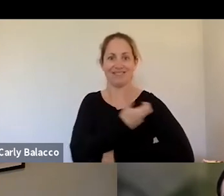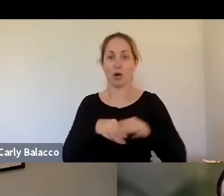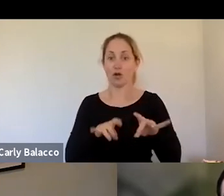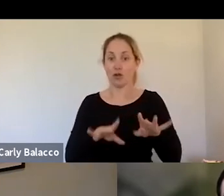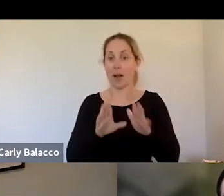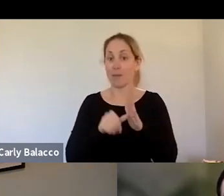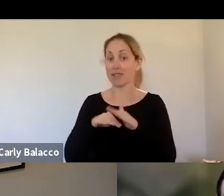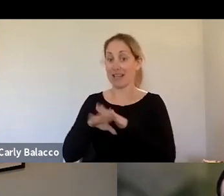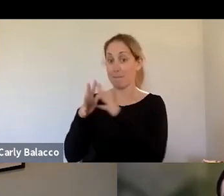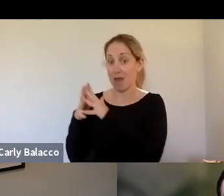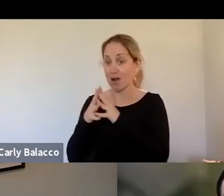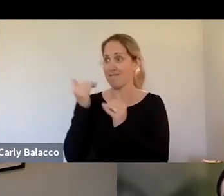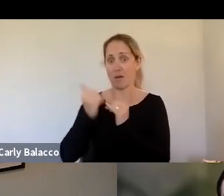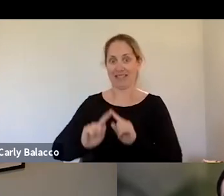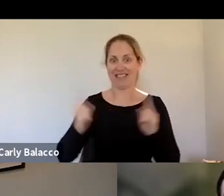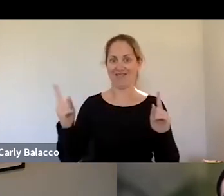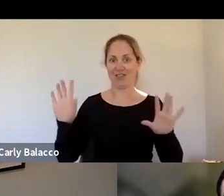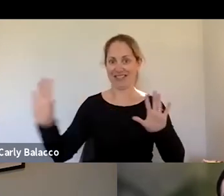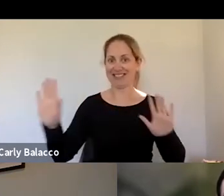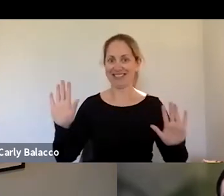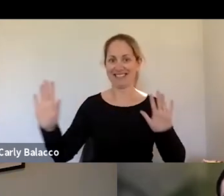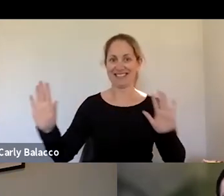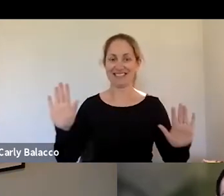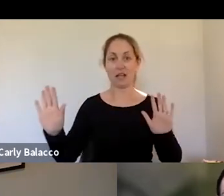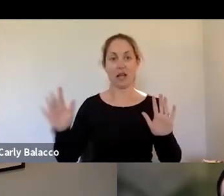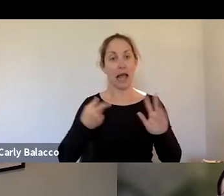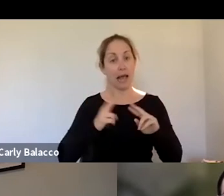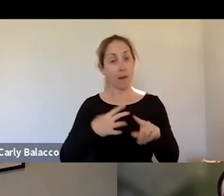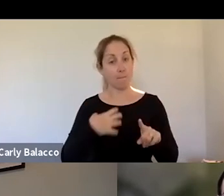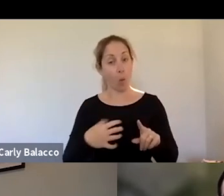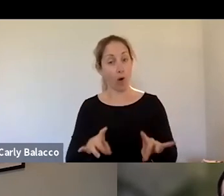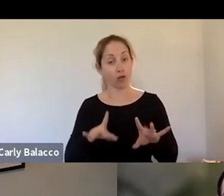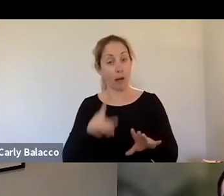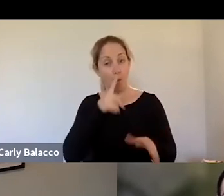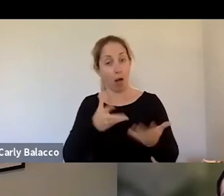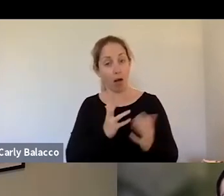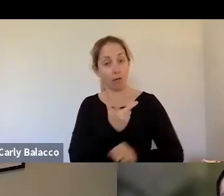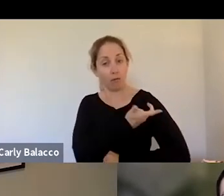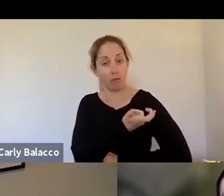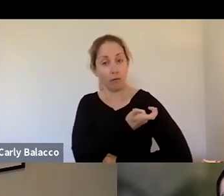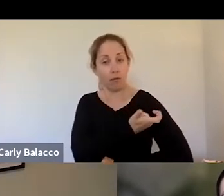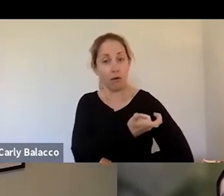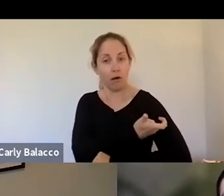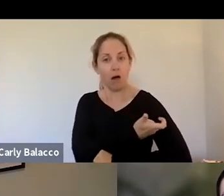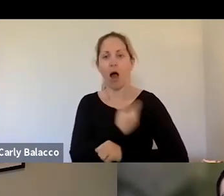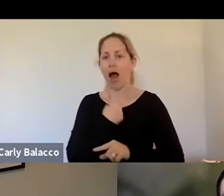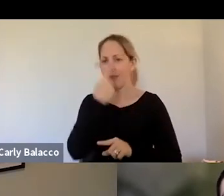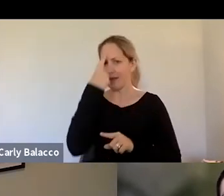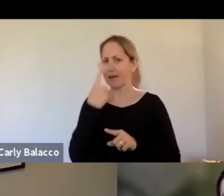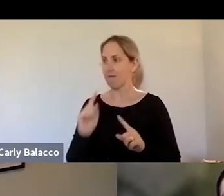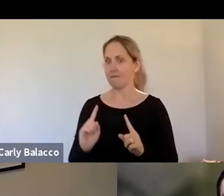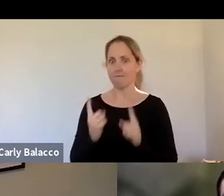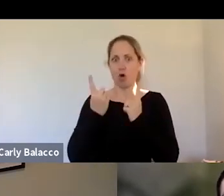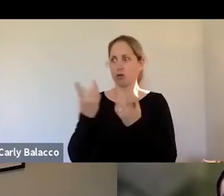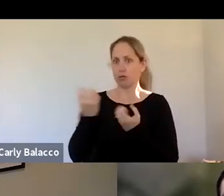countries. It'll be interesting to see, as more Australians are vaccinated, if the level of sort of post-vaccine hesitancy is just as